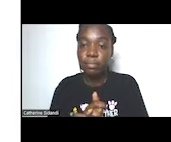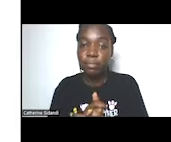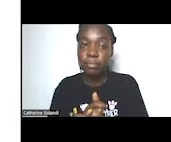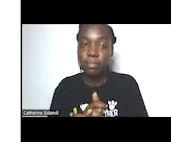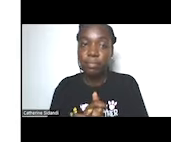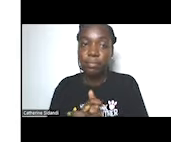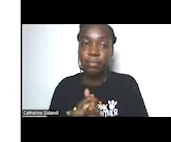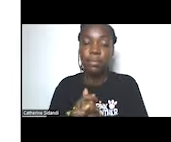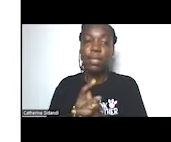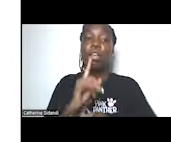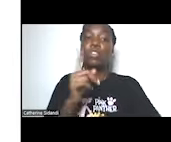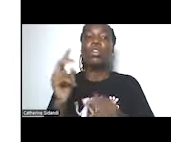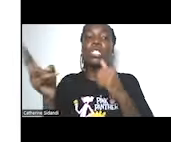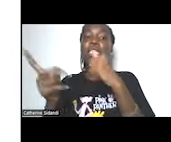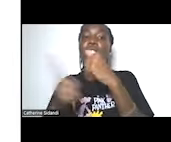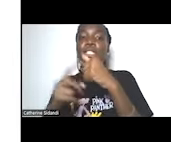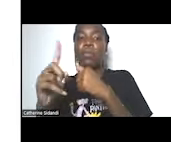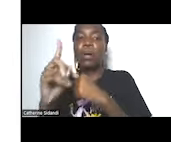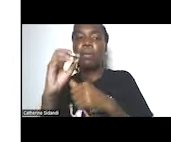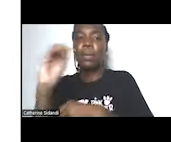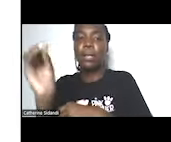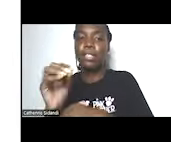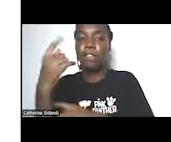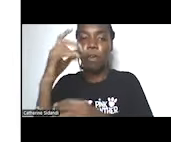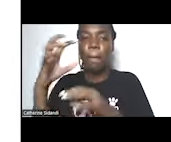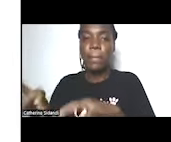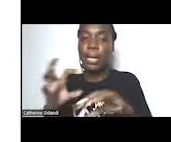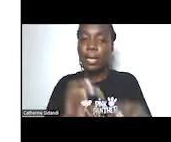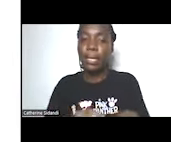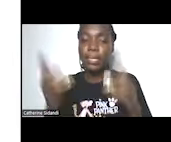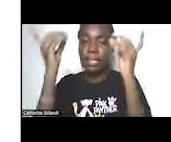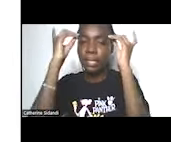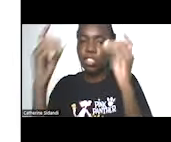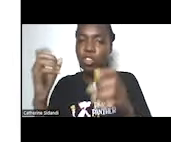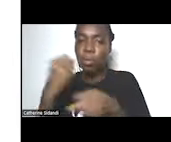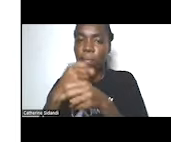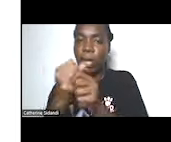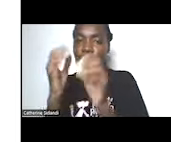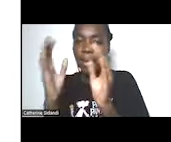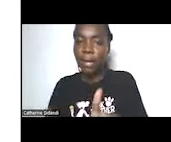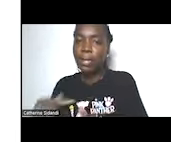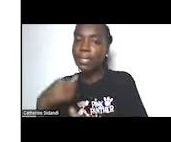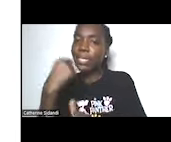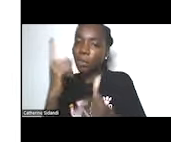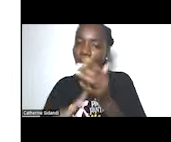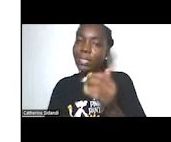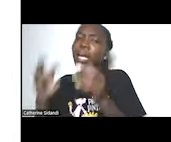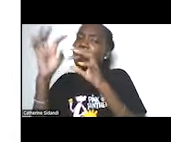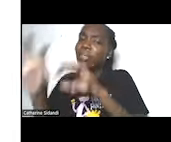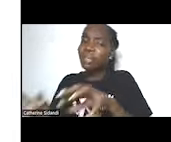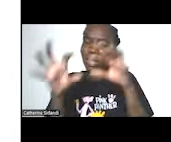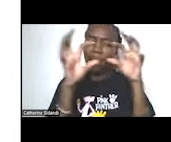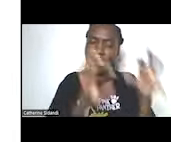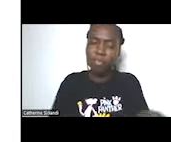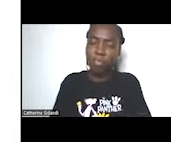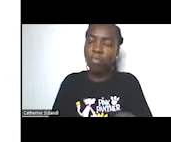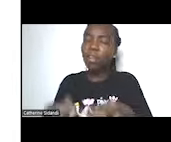So 61% of marketing decision makers say they struggle to access or integrate the data